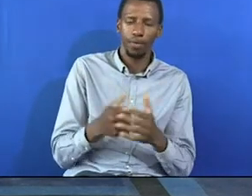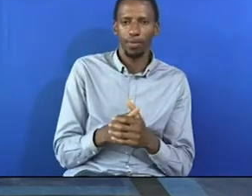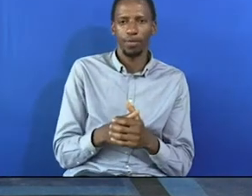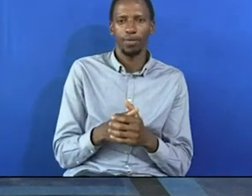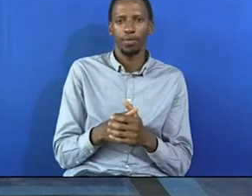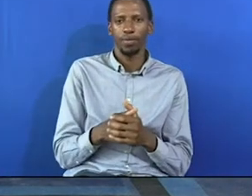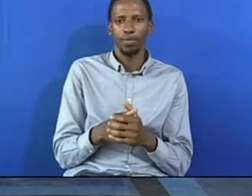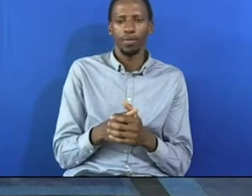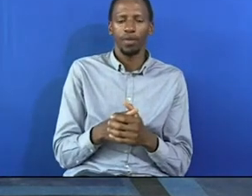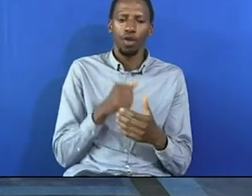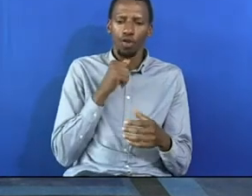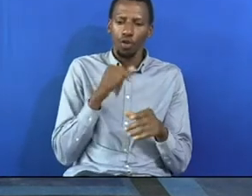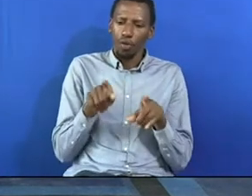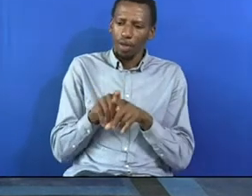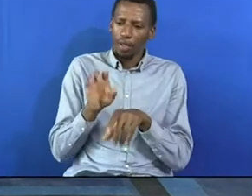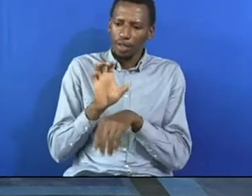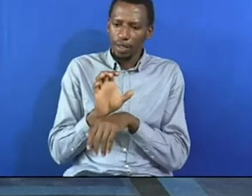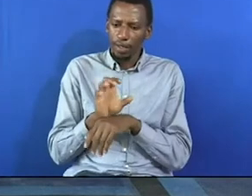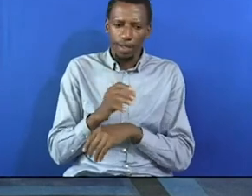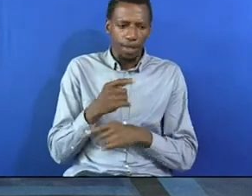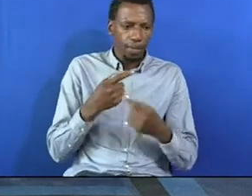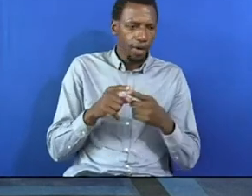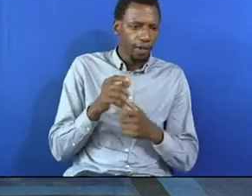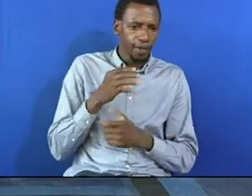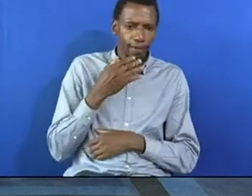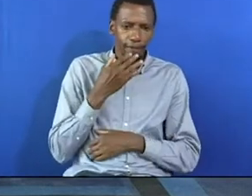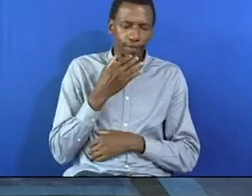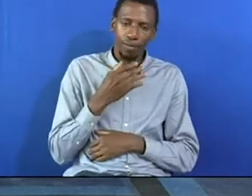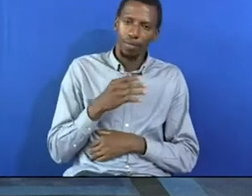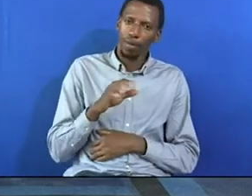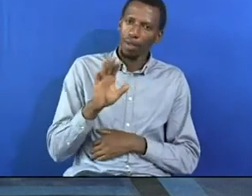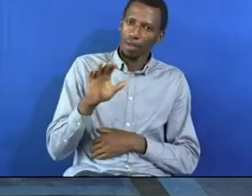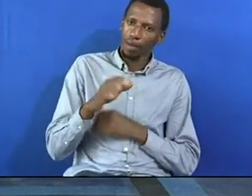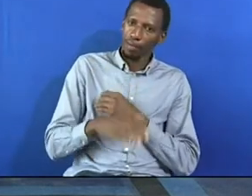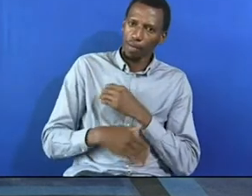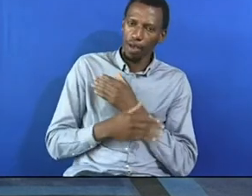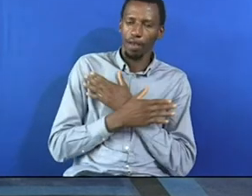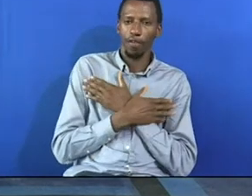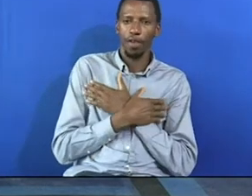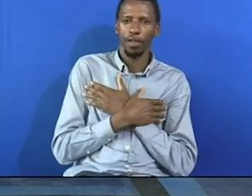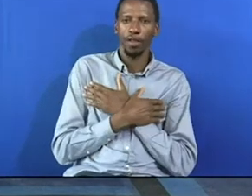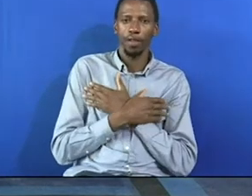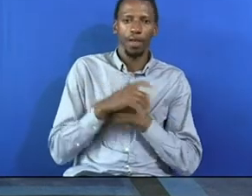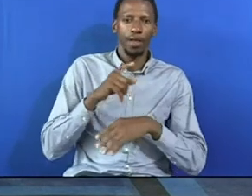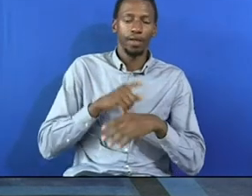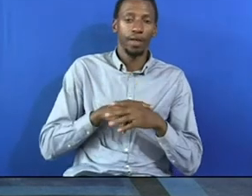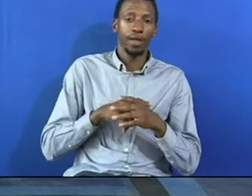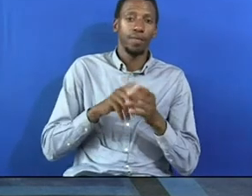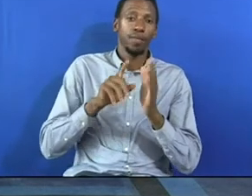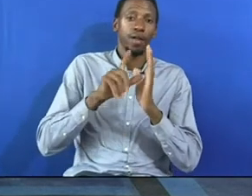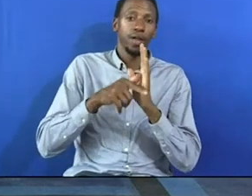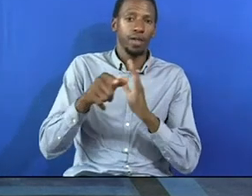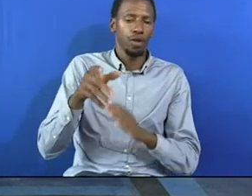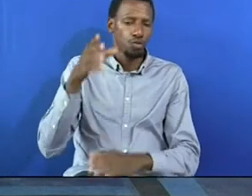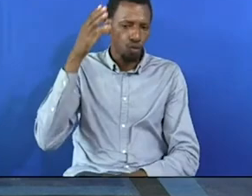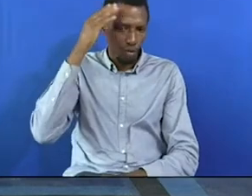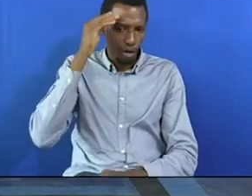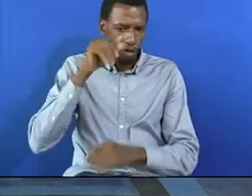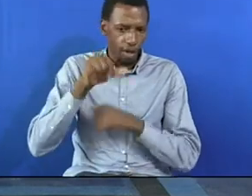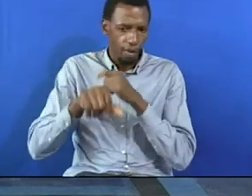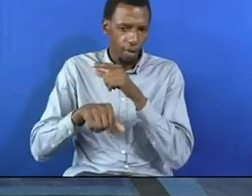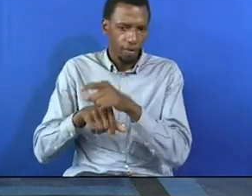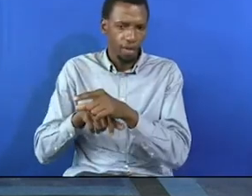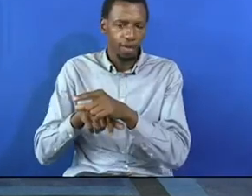maybe not as a church, but as my friend. And when eventually you get to learn about this,